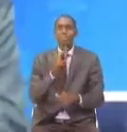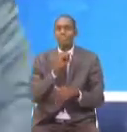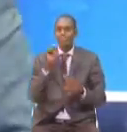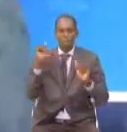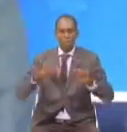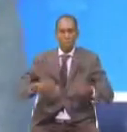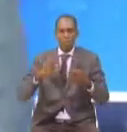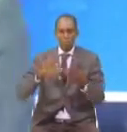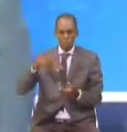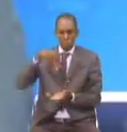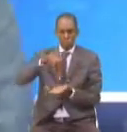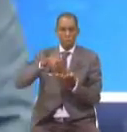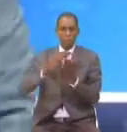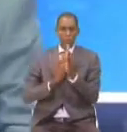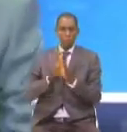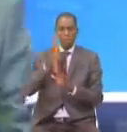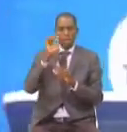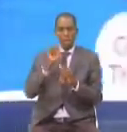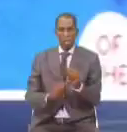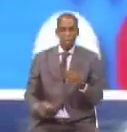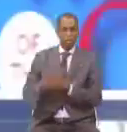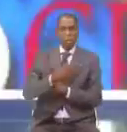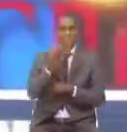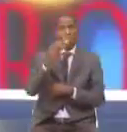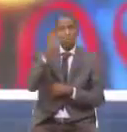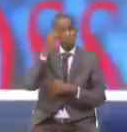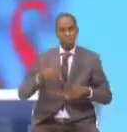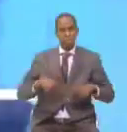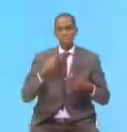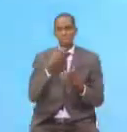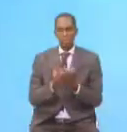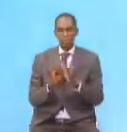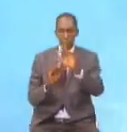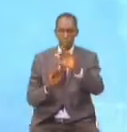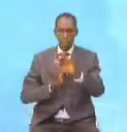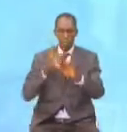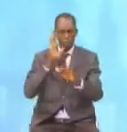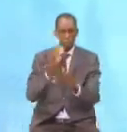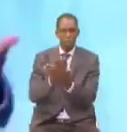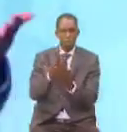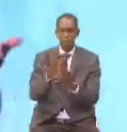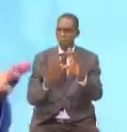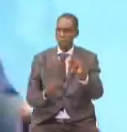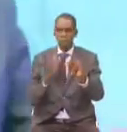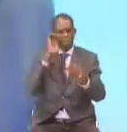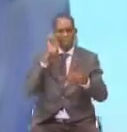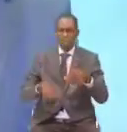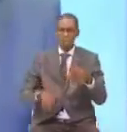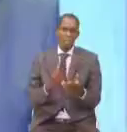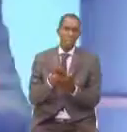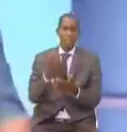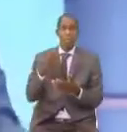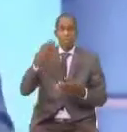stand straight every day of his life. And then he says, I will help you. No, he cannot help. Philosophers